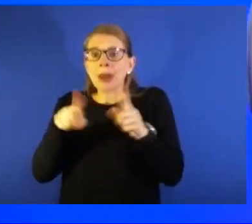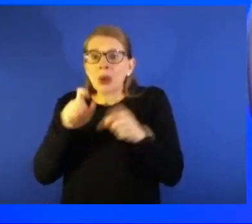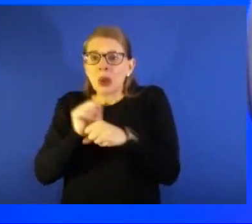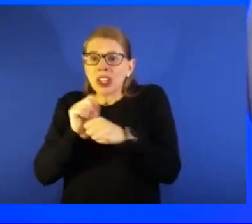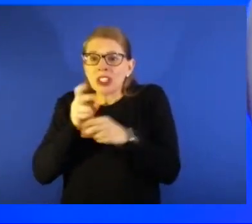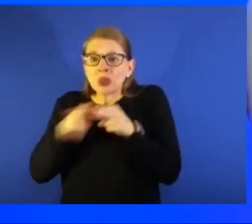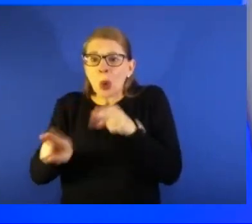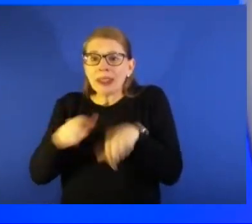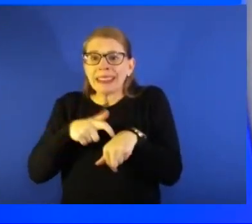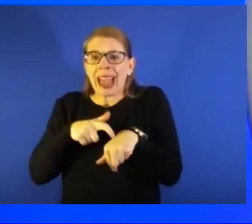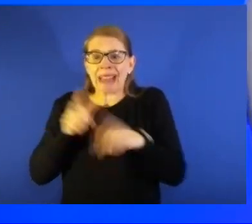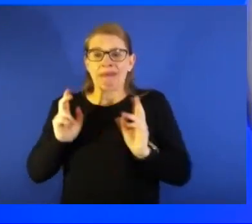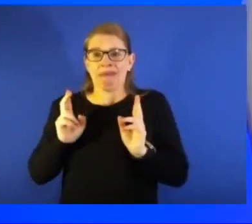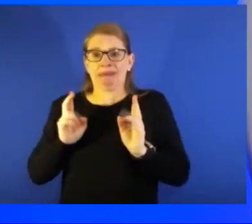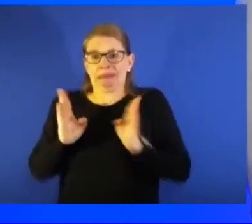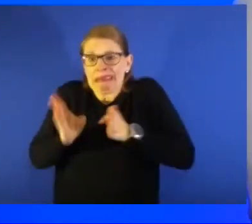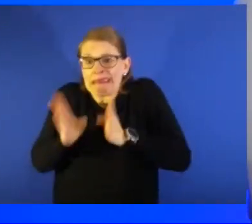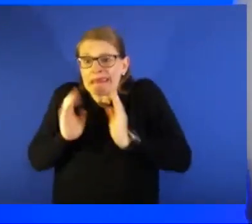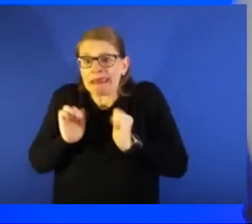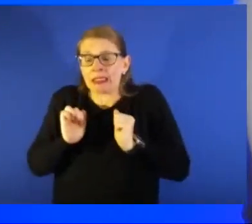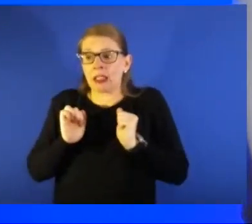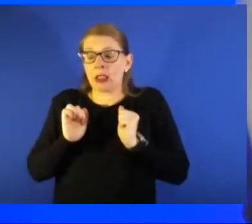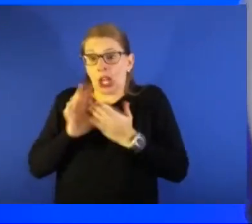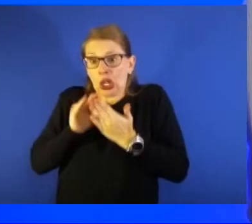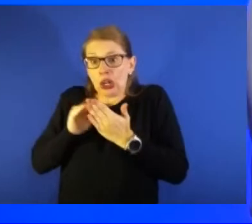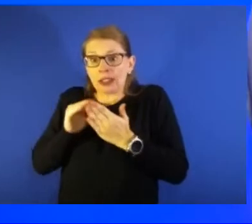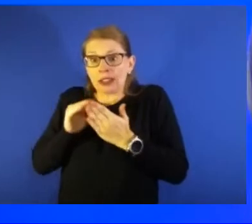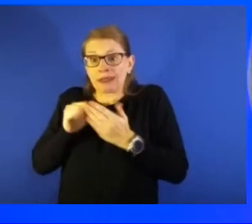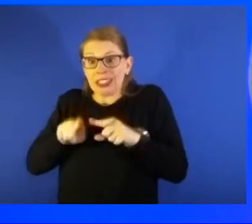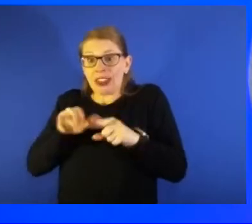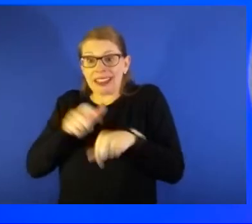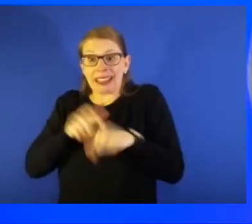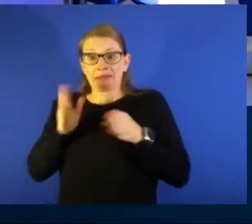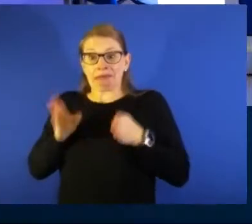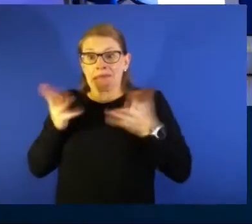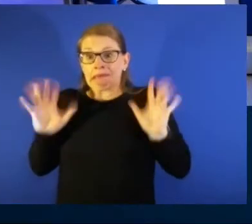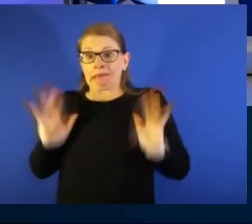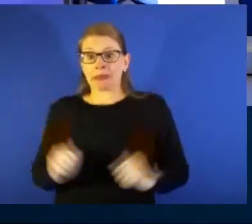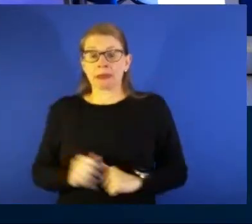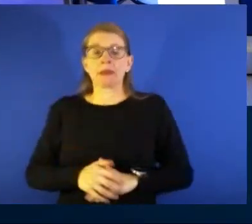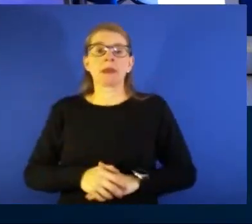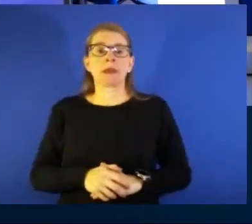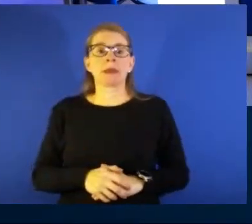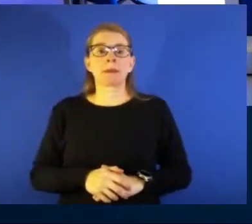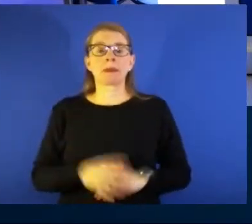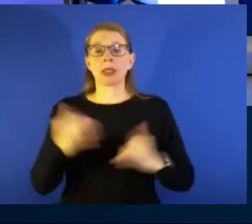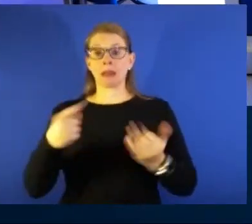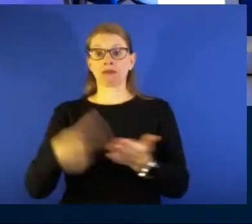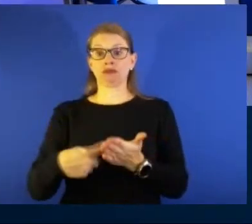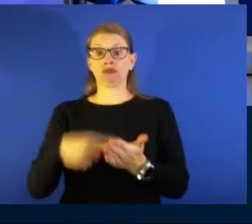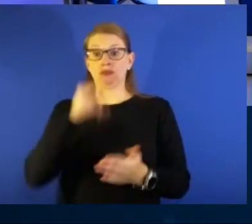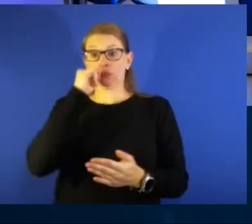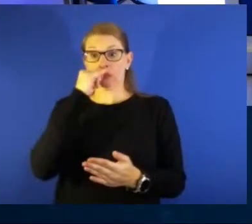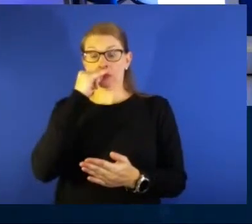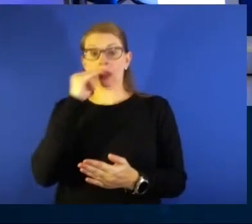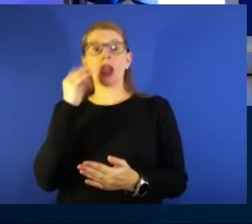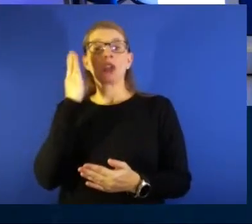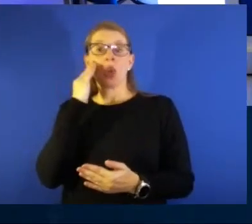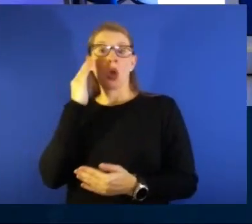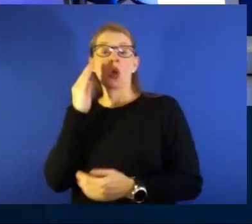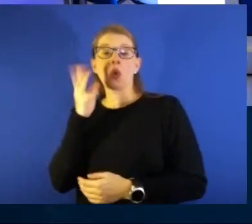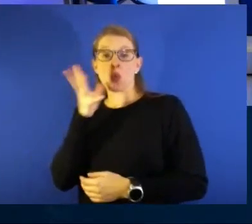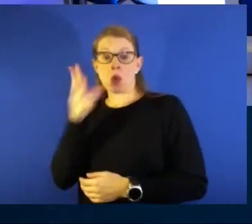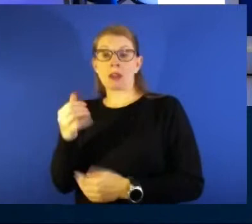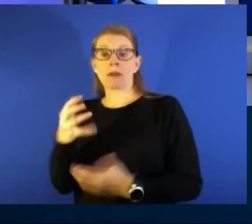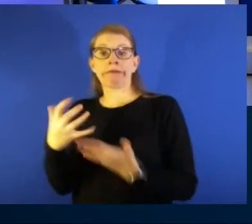kind of the only know what we frustration. know. We only know what we know right now. Right. Okay, we're going to be talking about kids because we know they're going to be getting their vaccines.